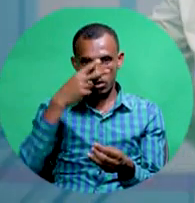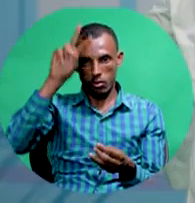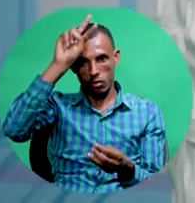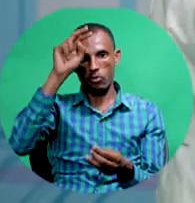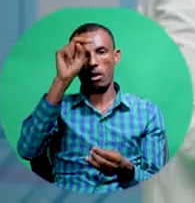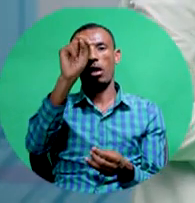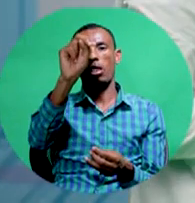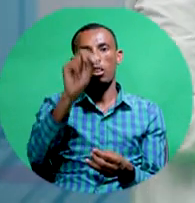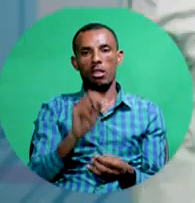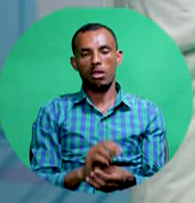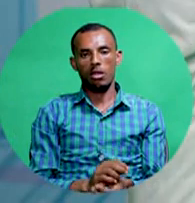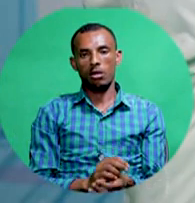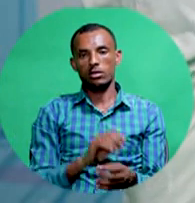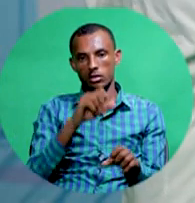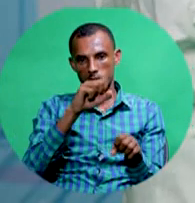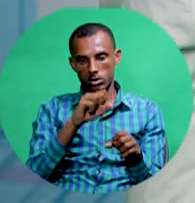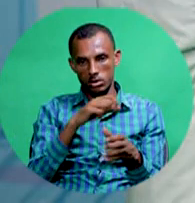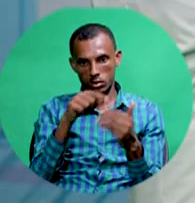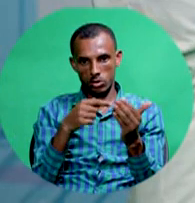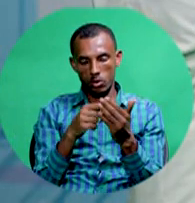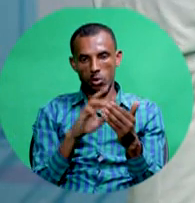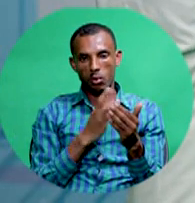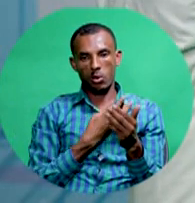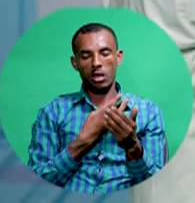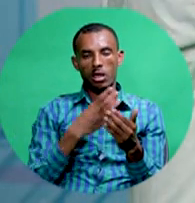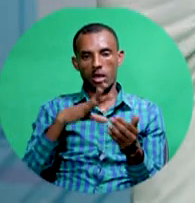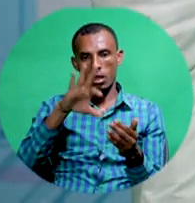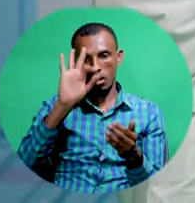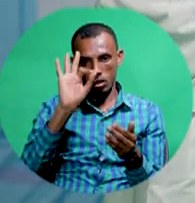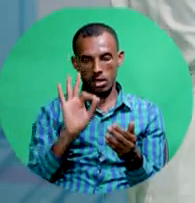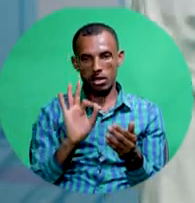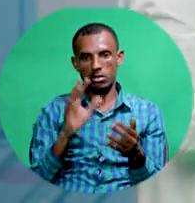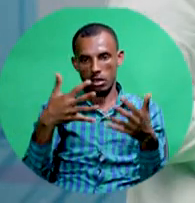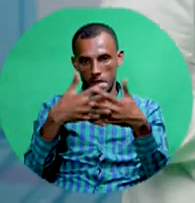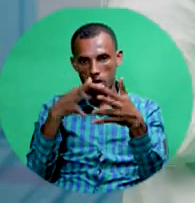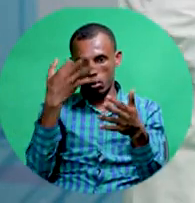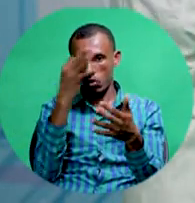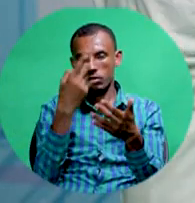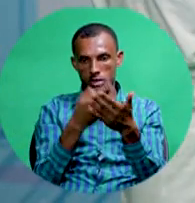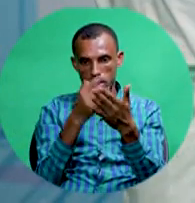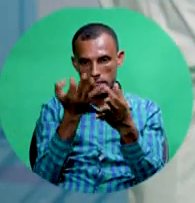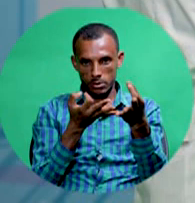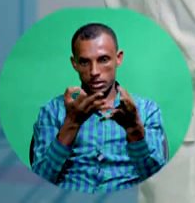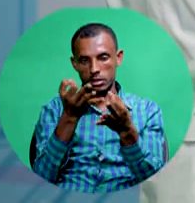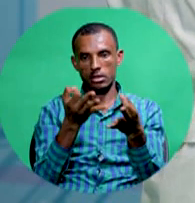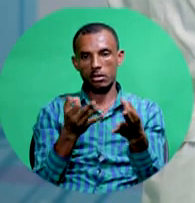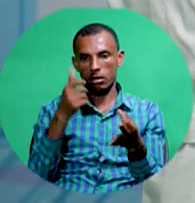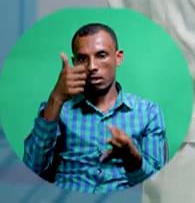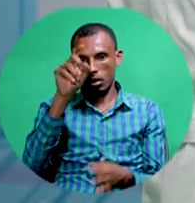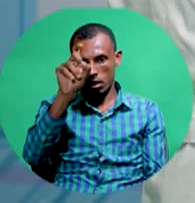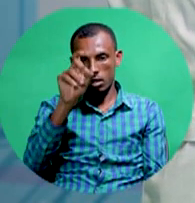n so we need to find the integral of this expression